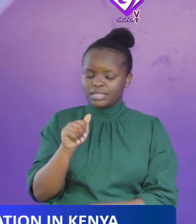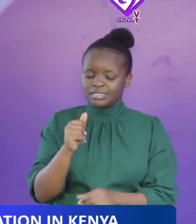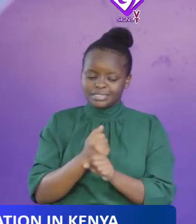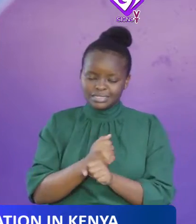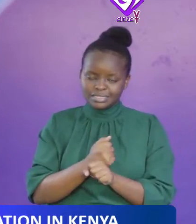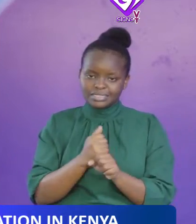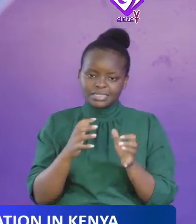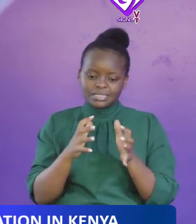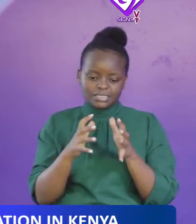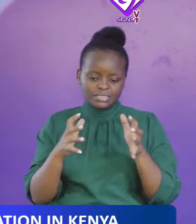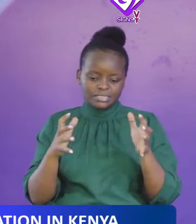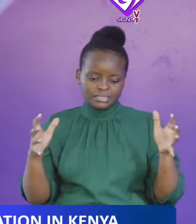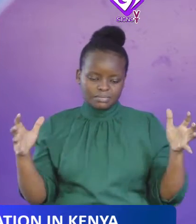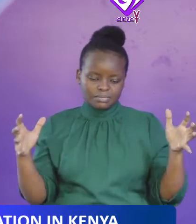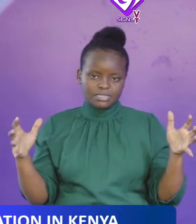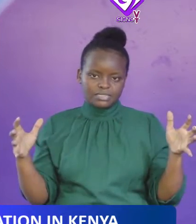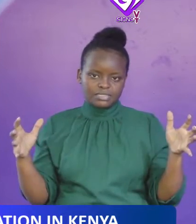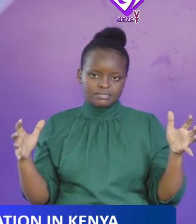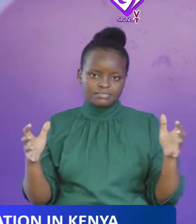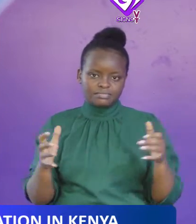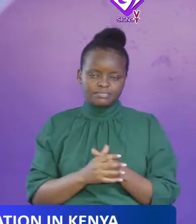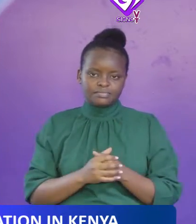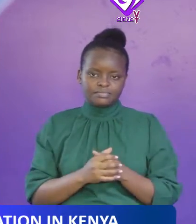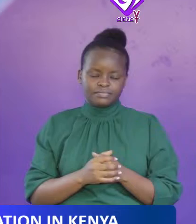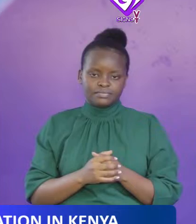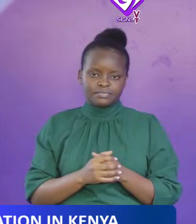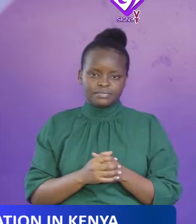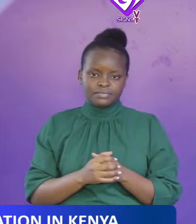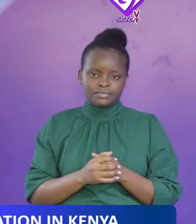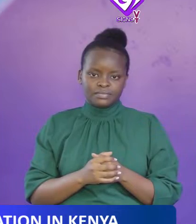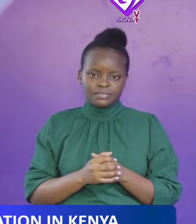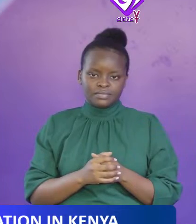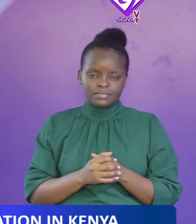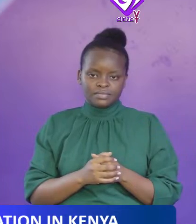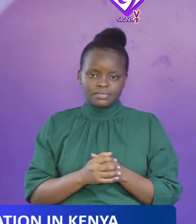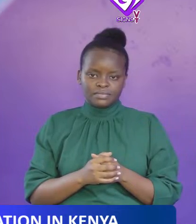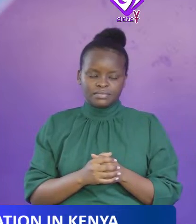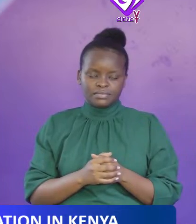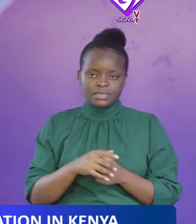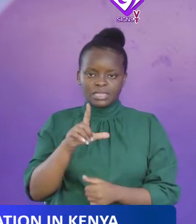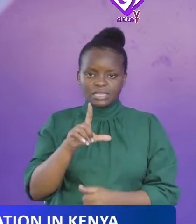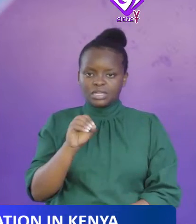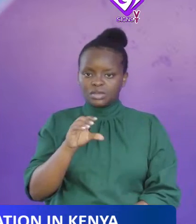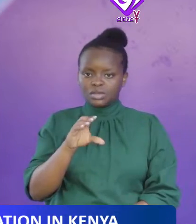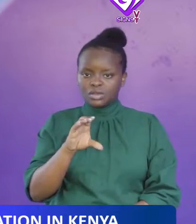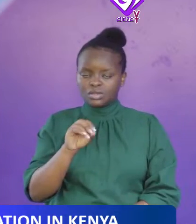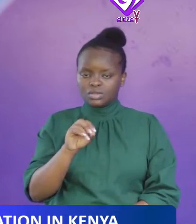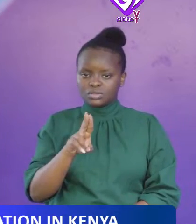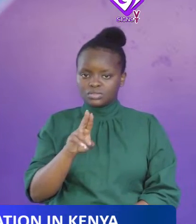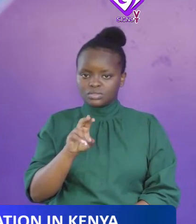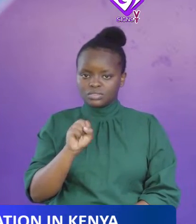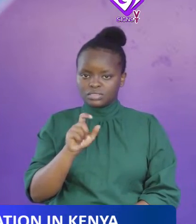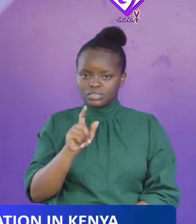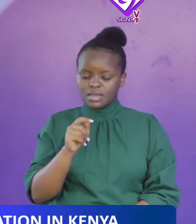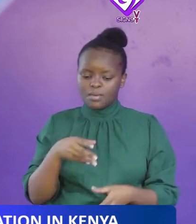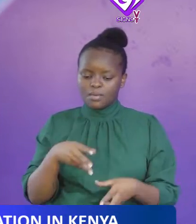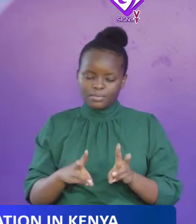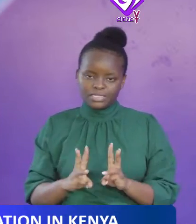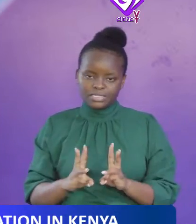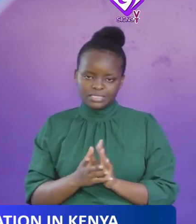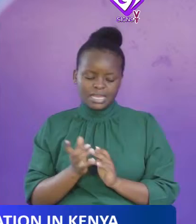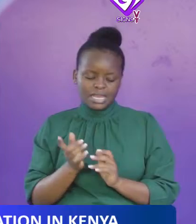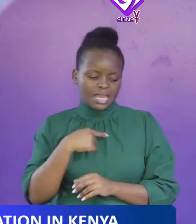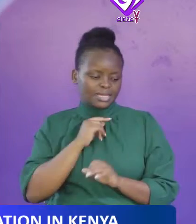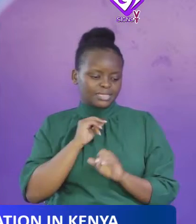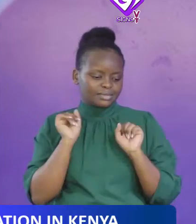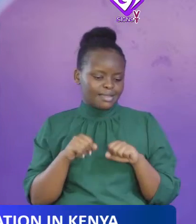expand accredited, what I would call accredited low-cost pathways. By that I mean, are we able